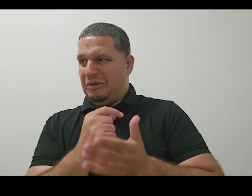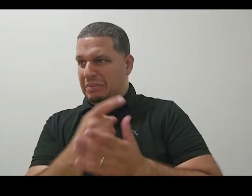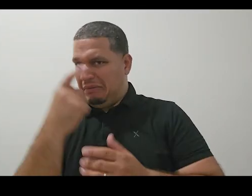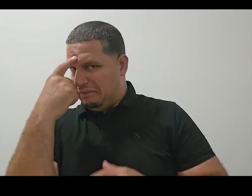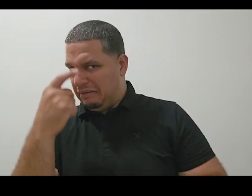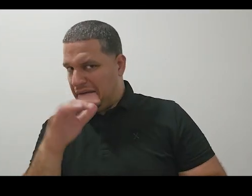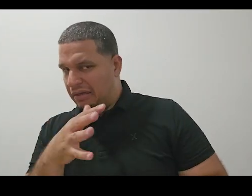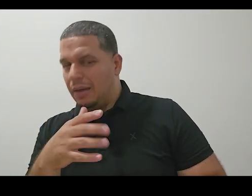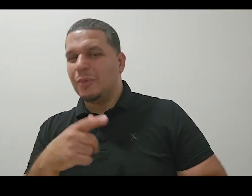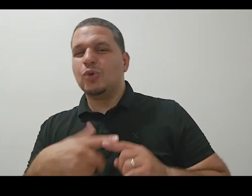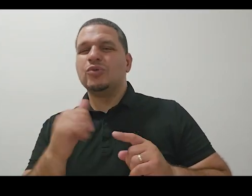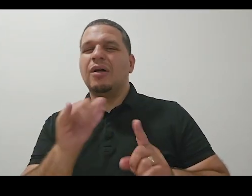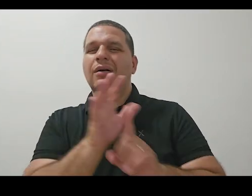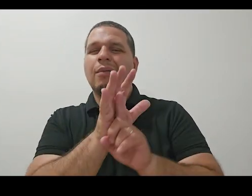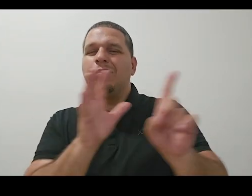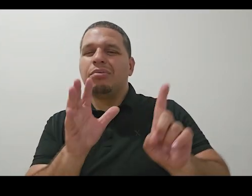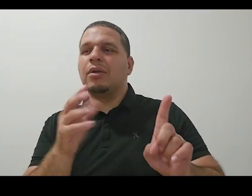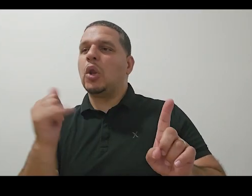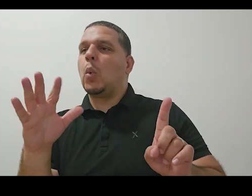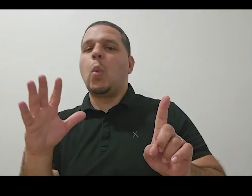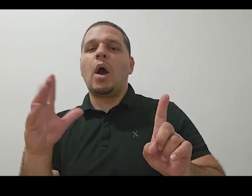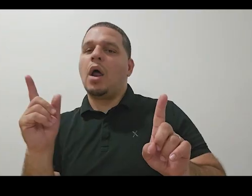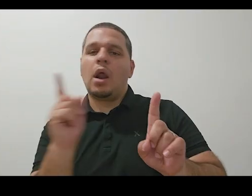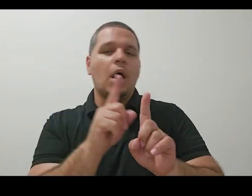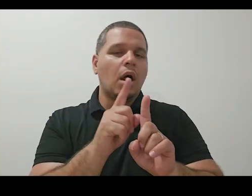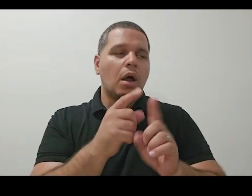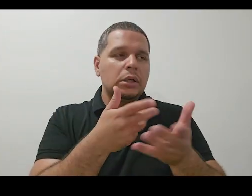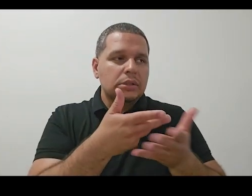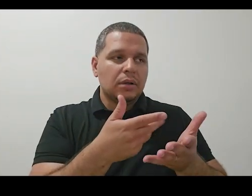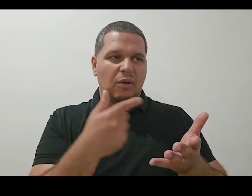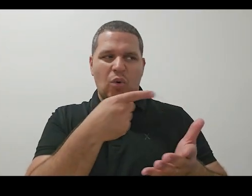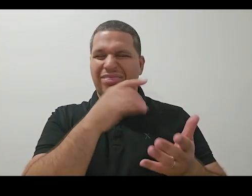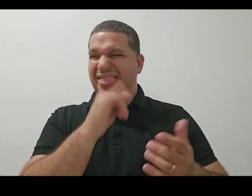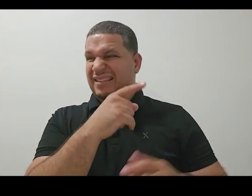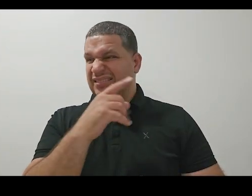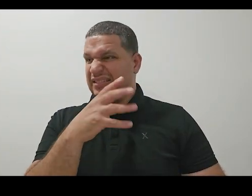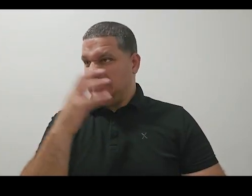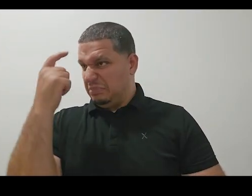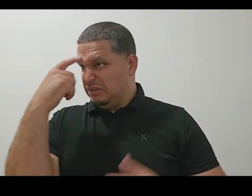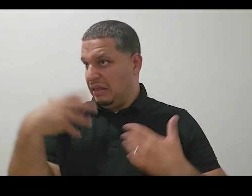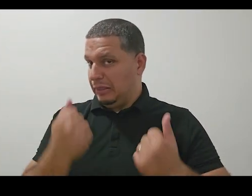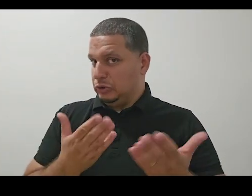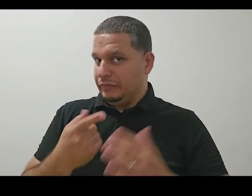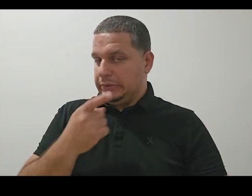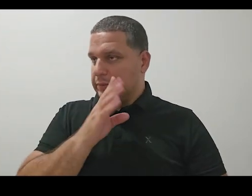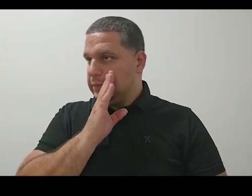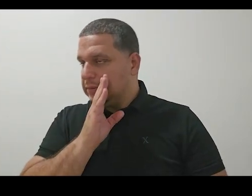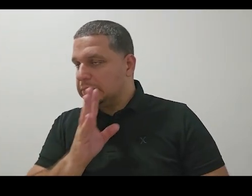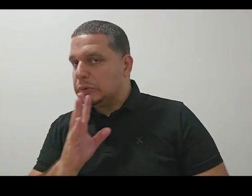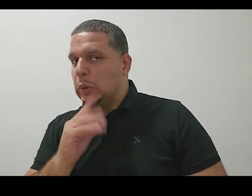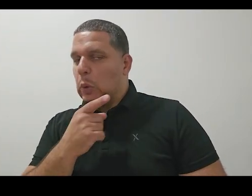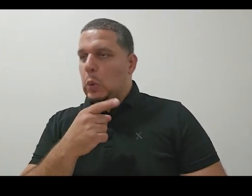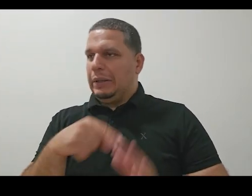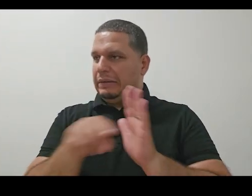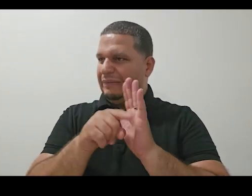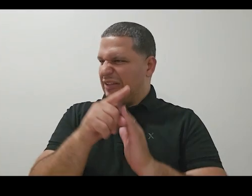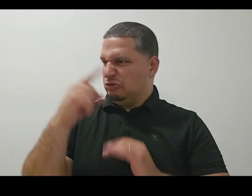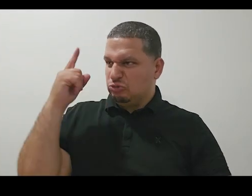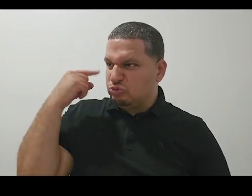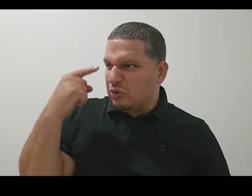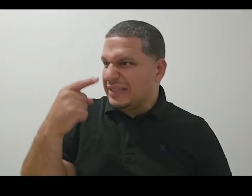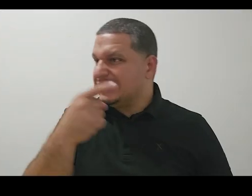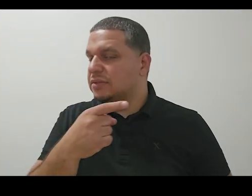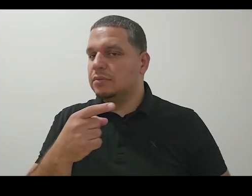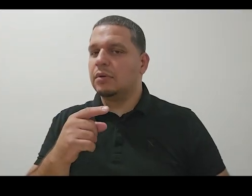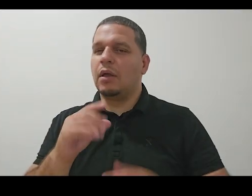you're still isolated. You're alone. They don't want to approach you because, oh, that's the one getting mental health services. They must be a little